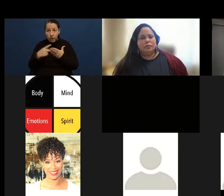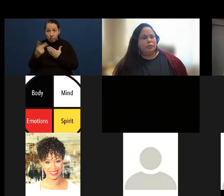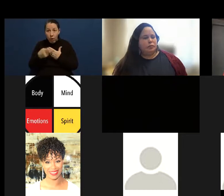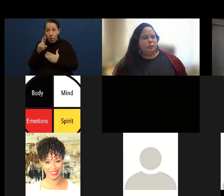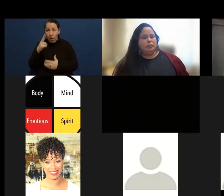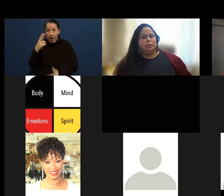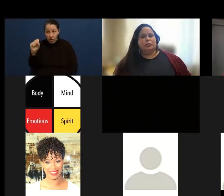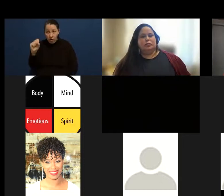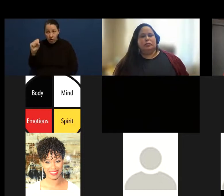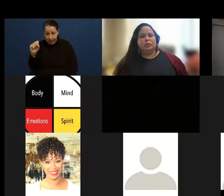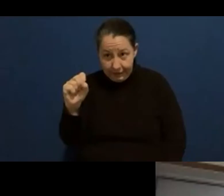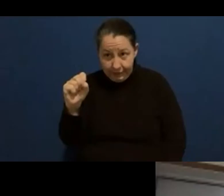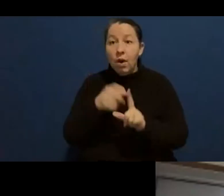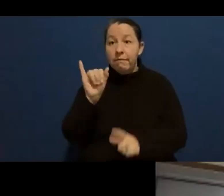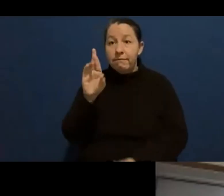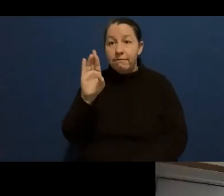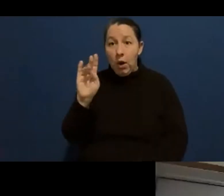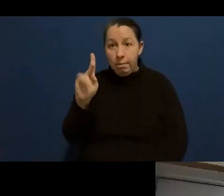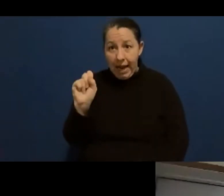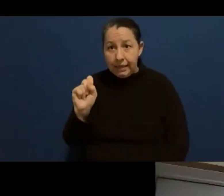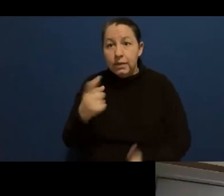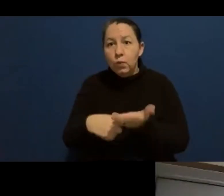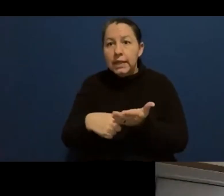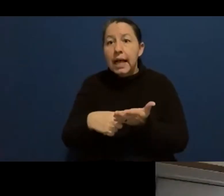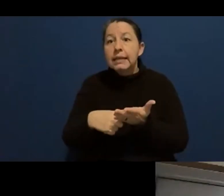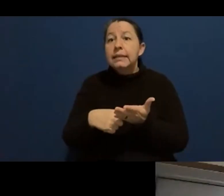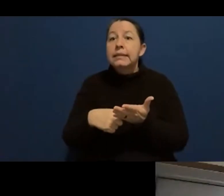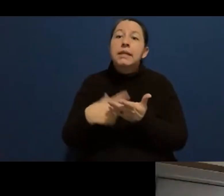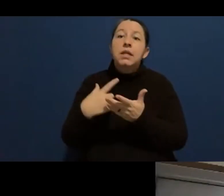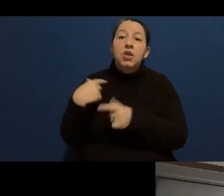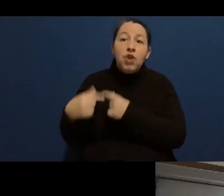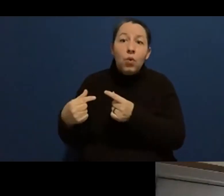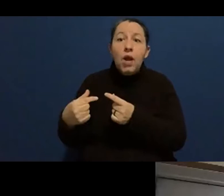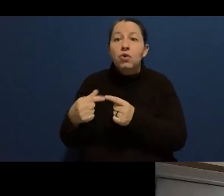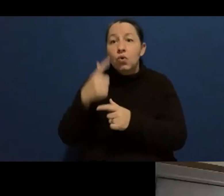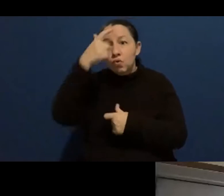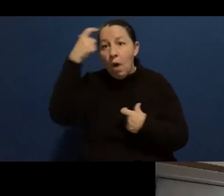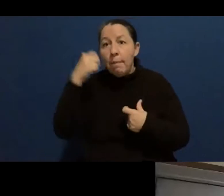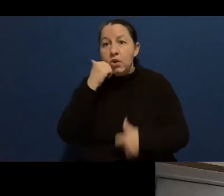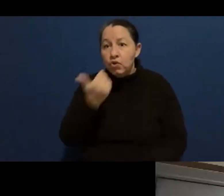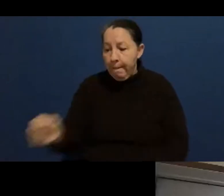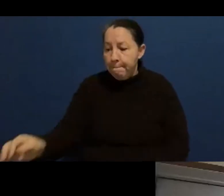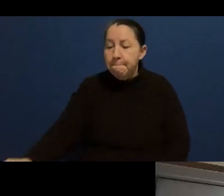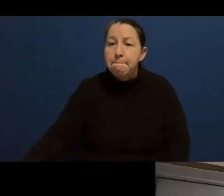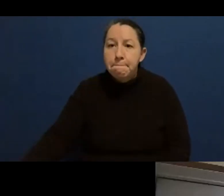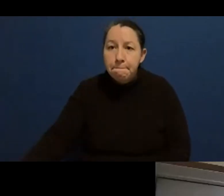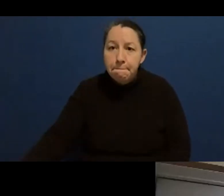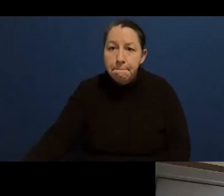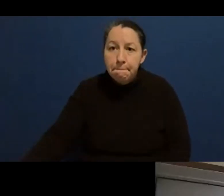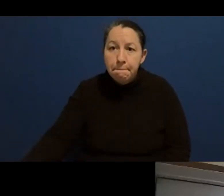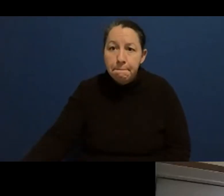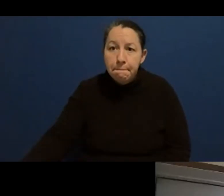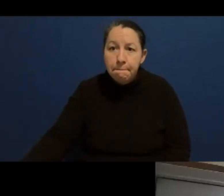talk about intergenerational trauma and shame, and learning from the elders that we actually have